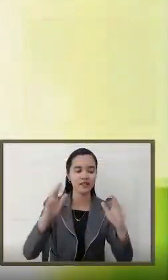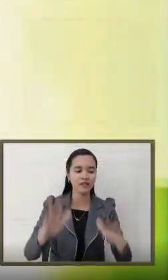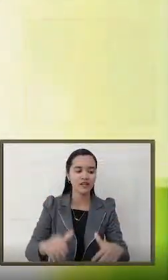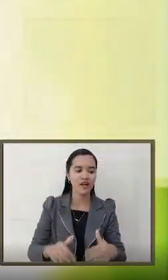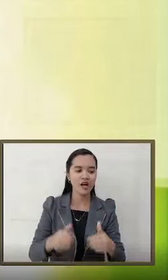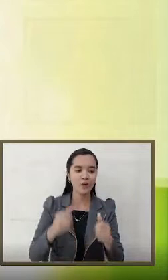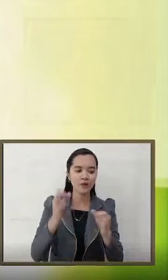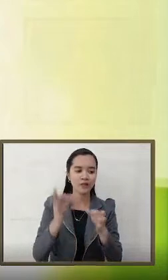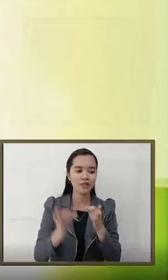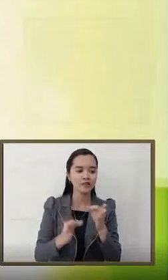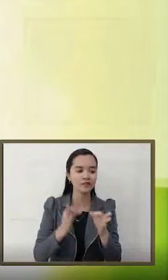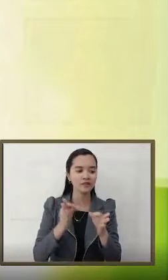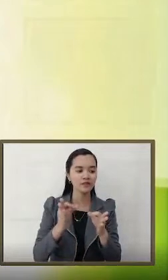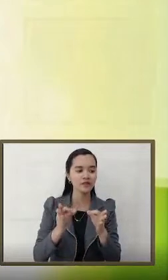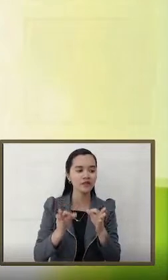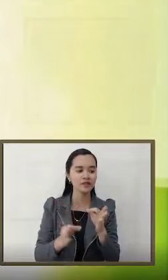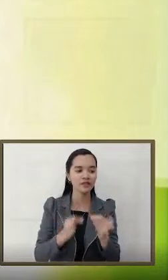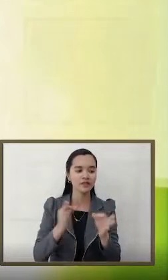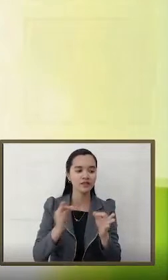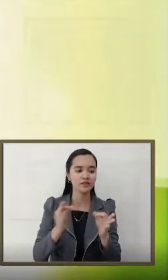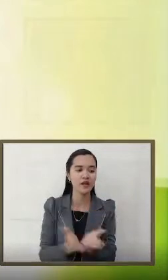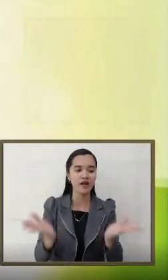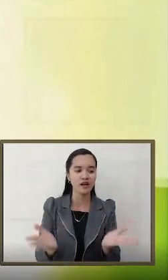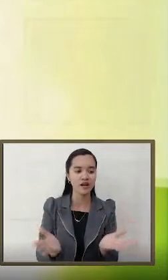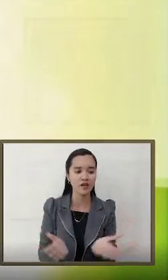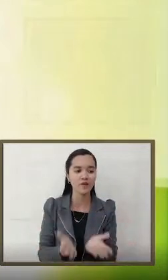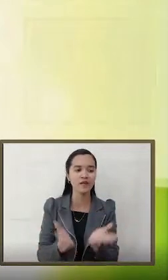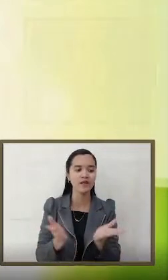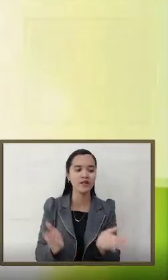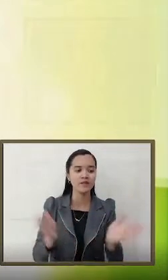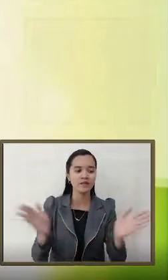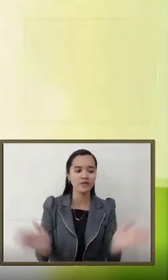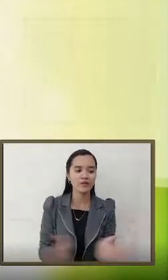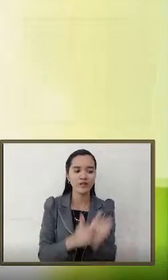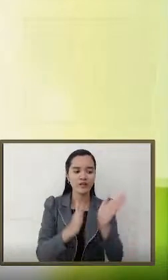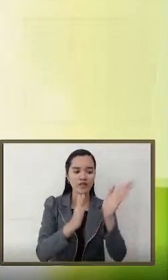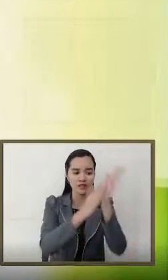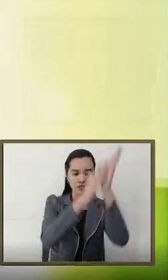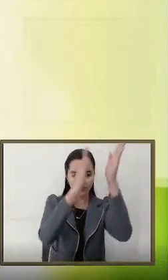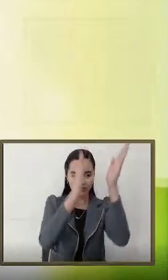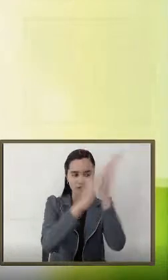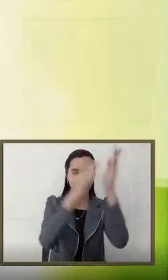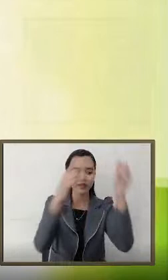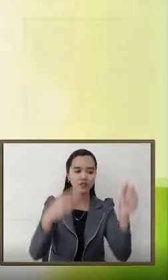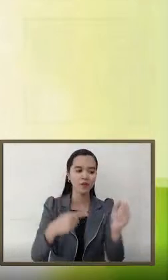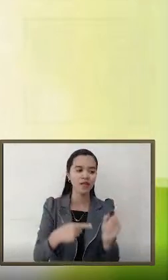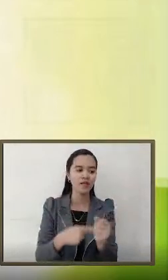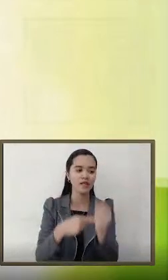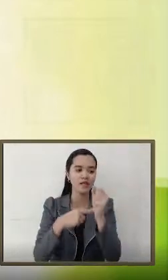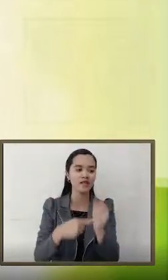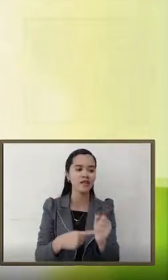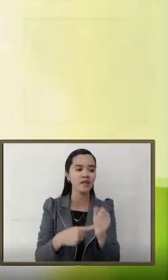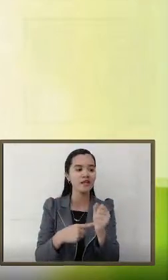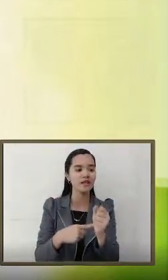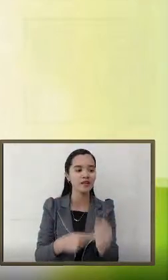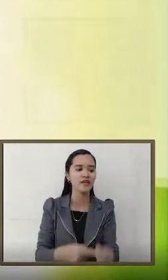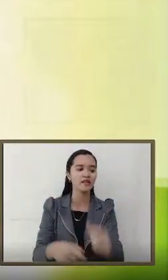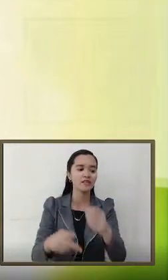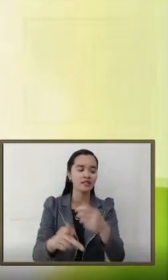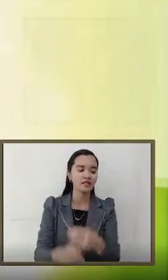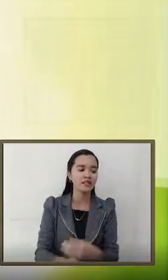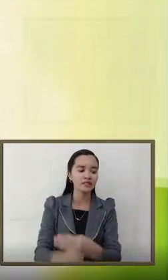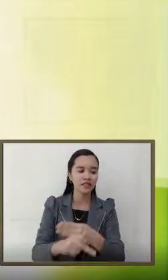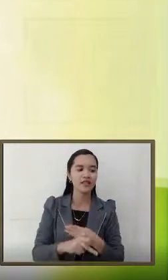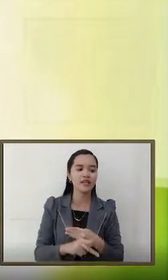sin. How shall my tongue describe it? Where shall its praise